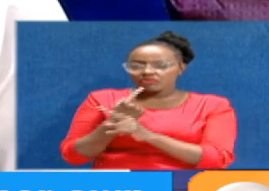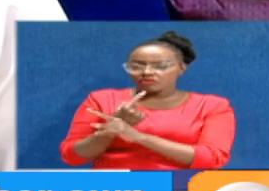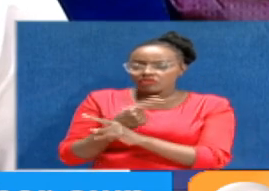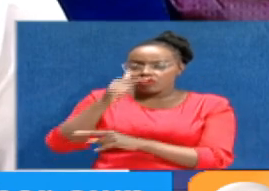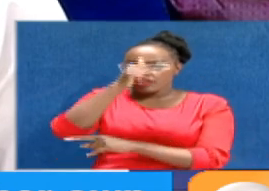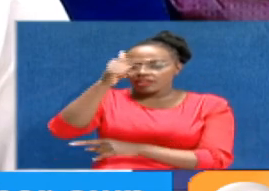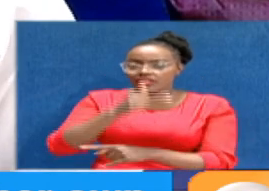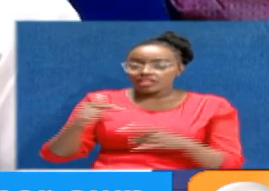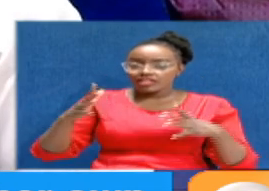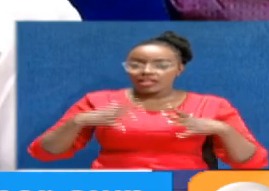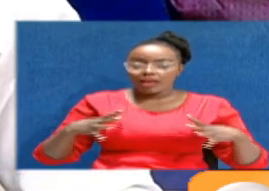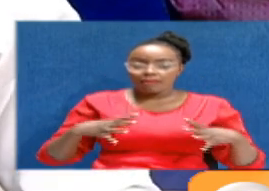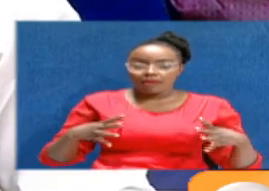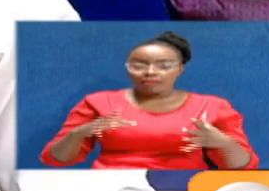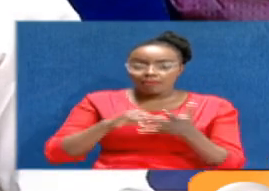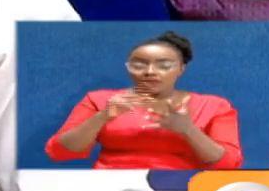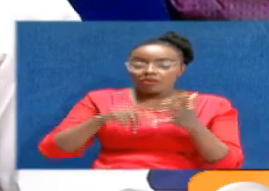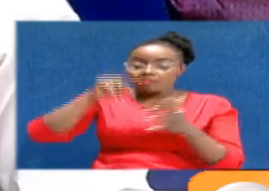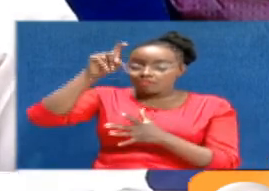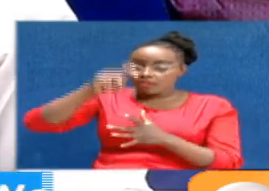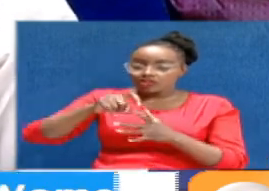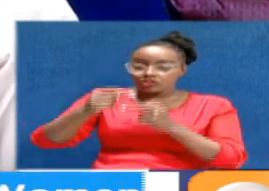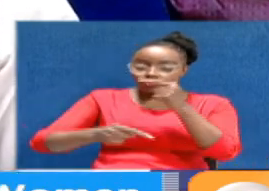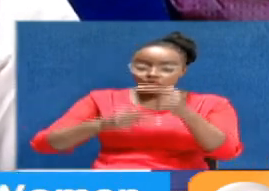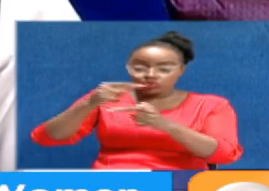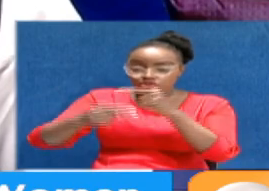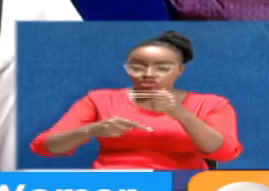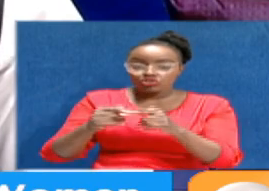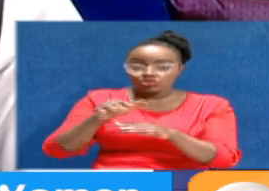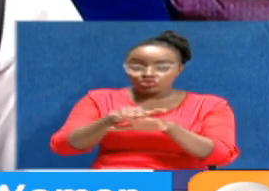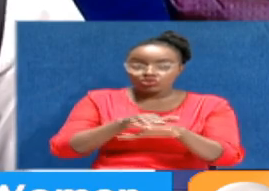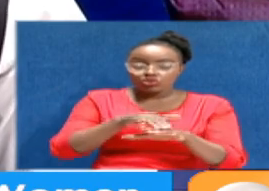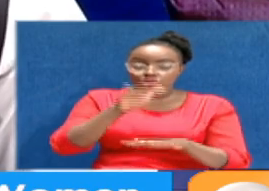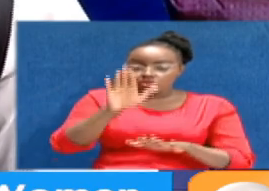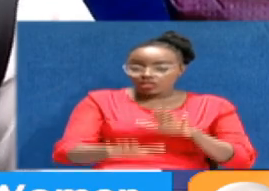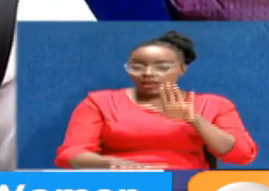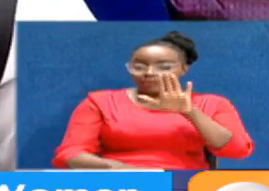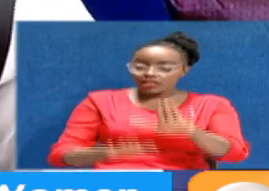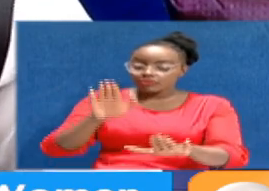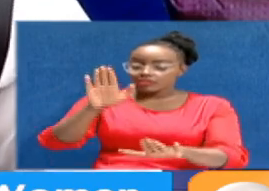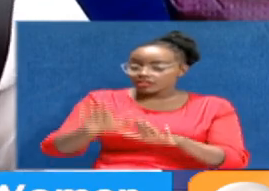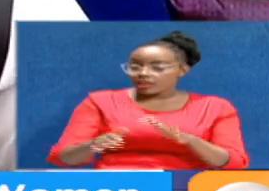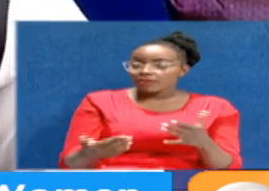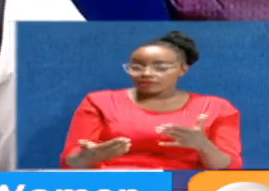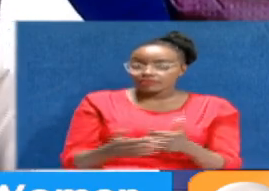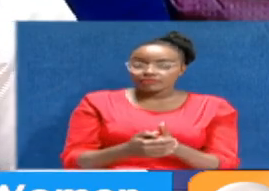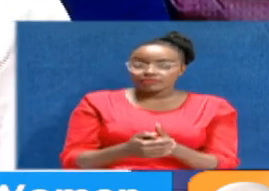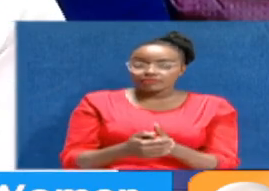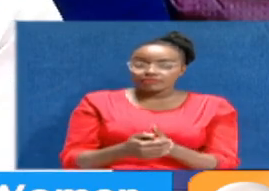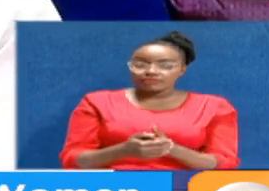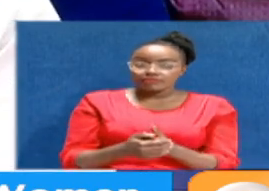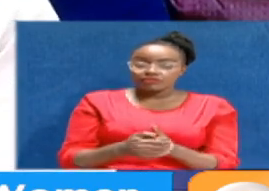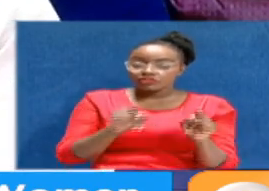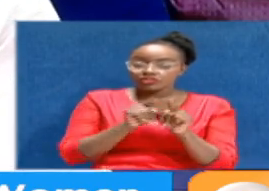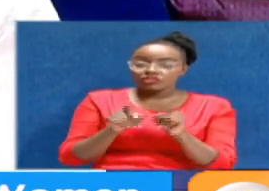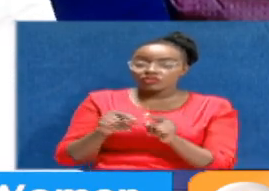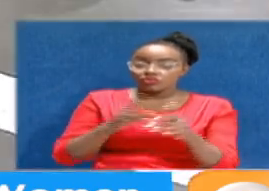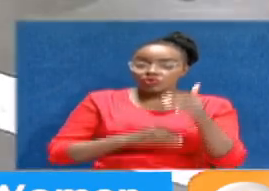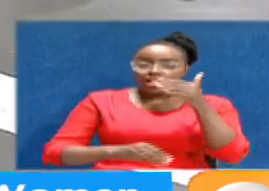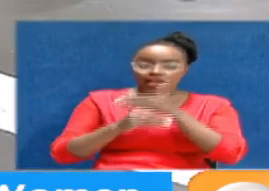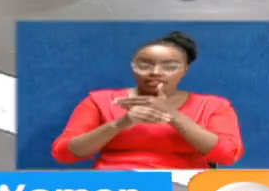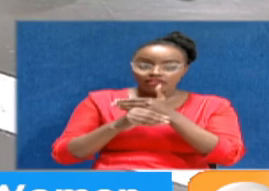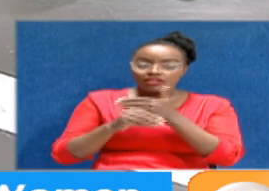the Tanzanian population. So, bado lazima tukuje pole pole. Hatua kwa hatua. Hatua kwa hatua. I also wanted to